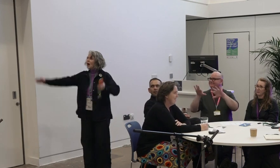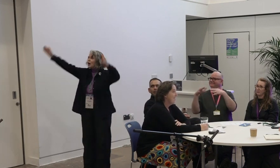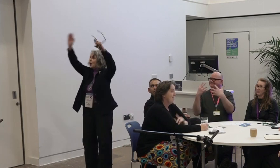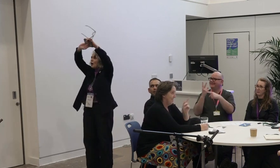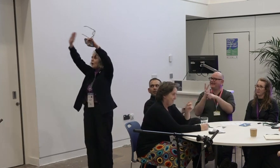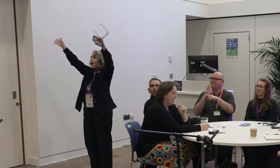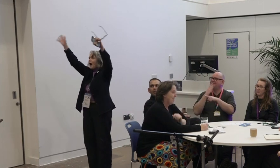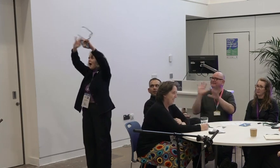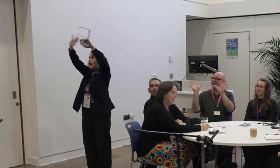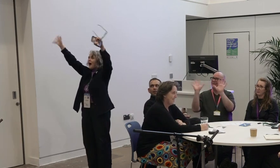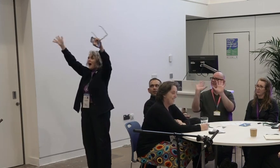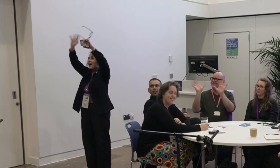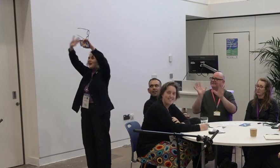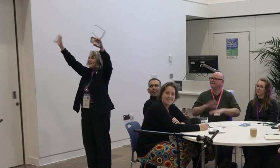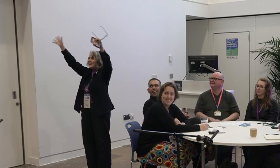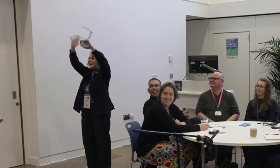Hello.